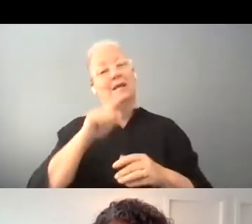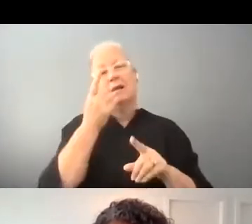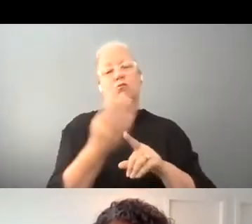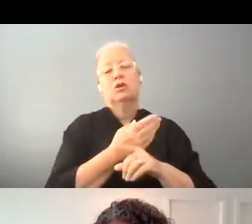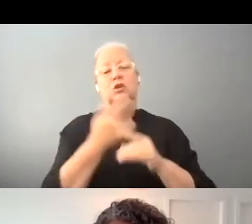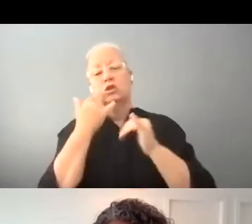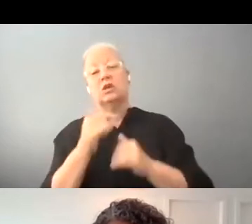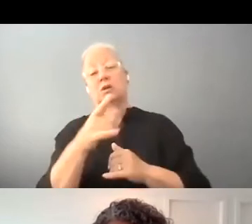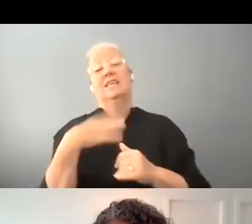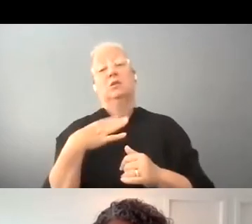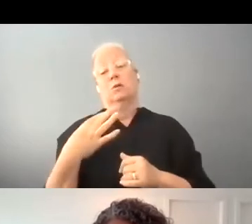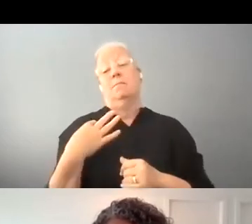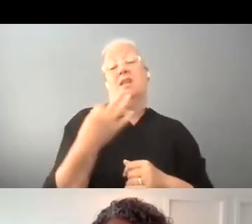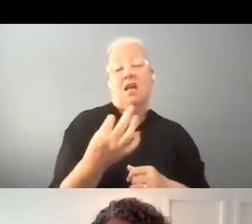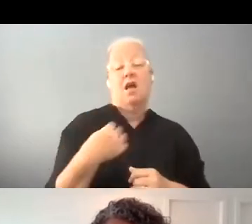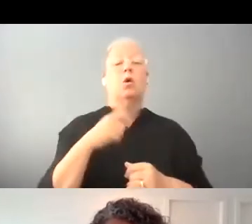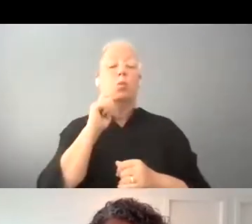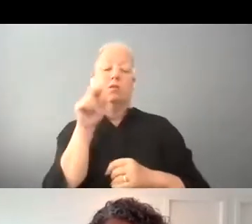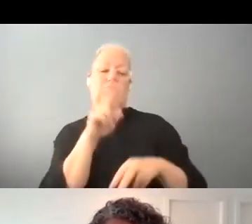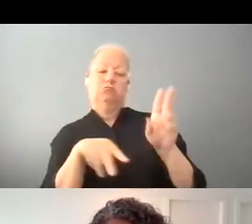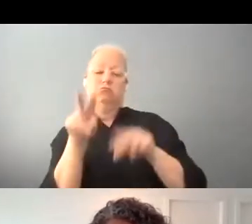will assess from that point.